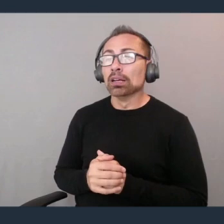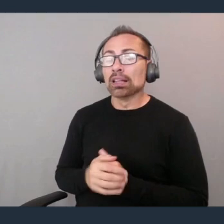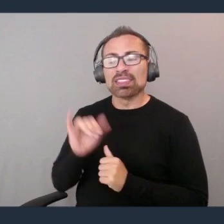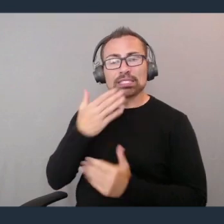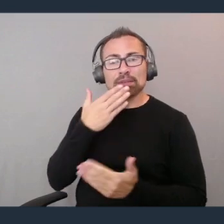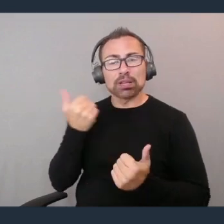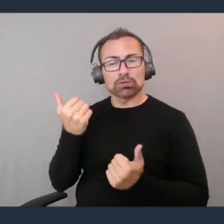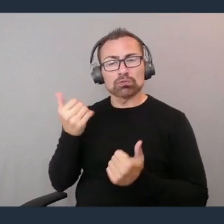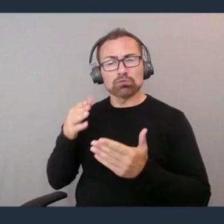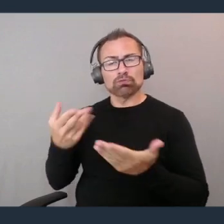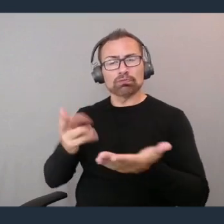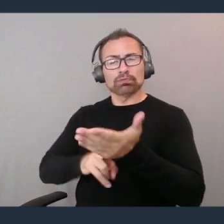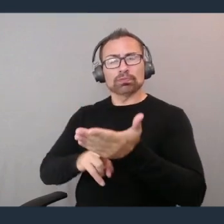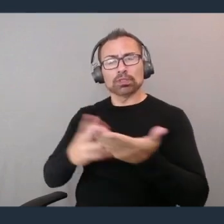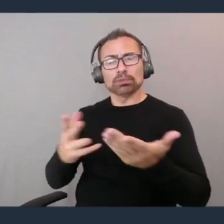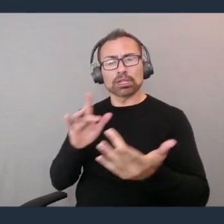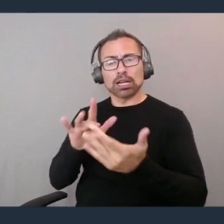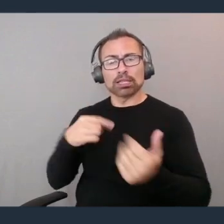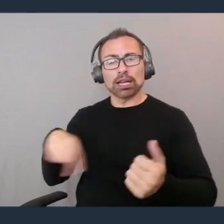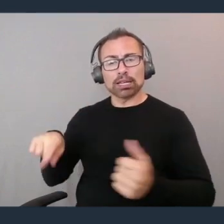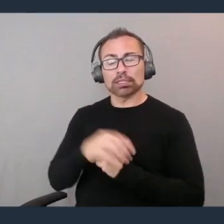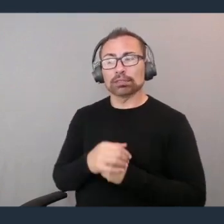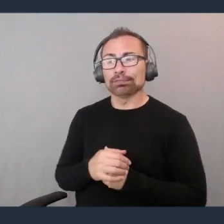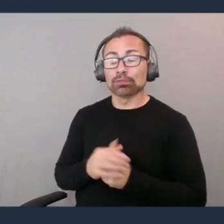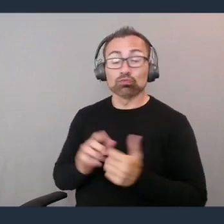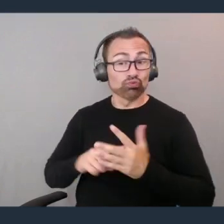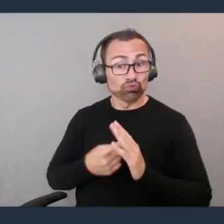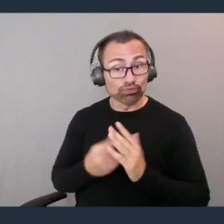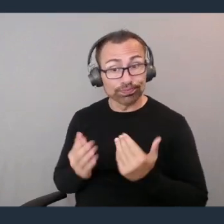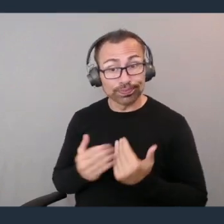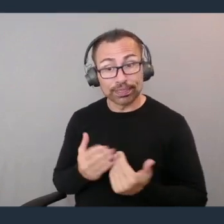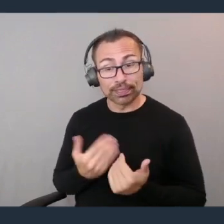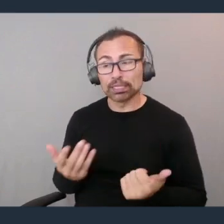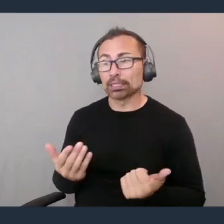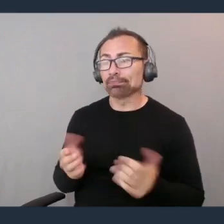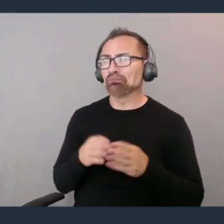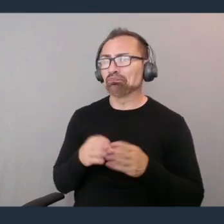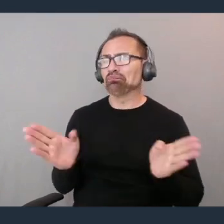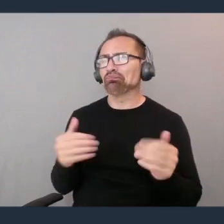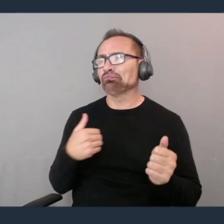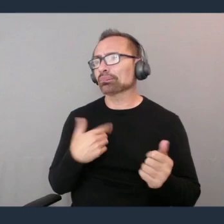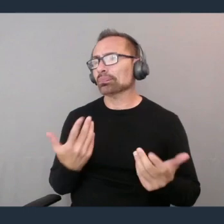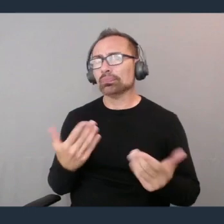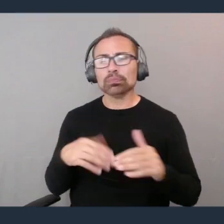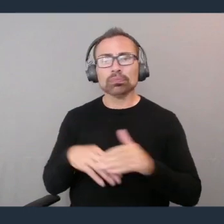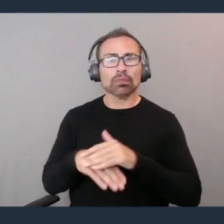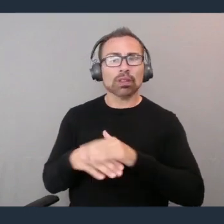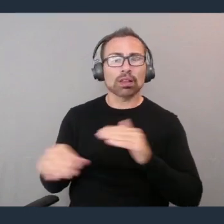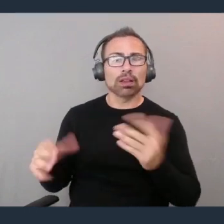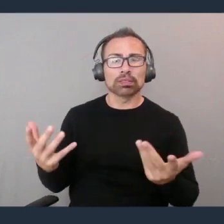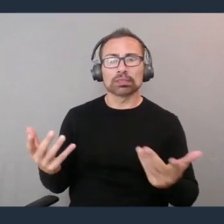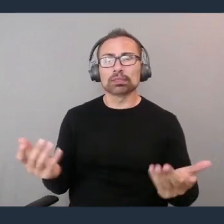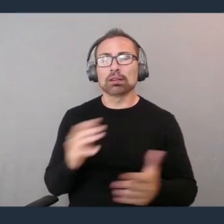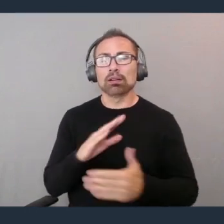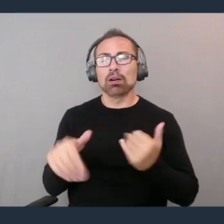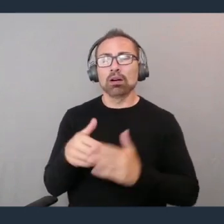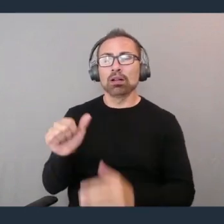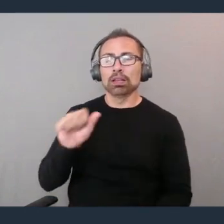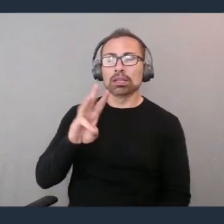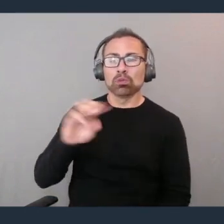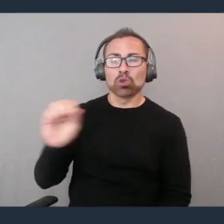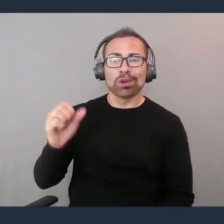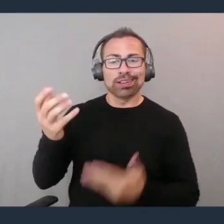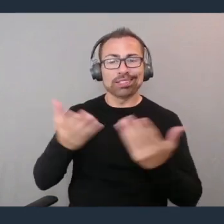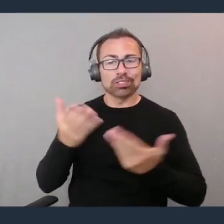started is pretty easy. There's in general, we have access to all of the AWS services that surround a